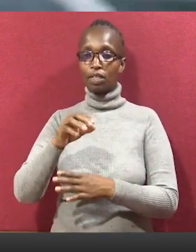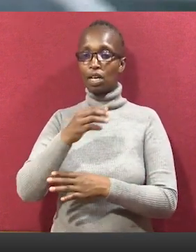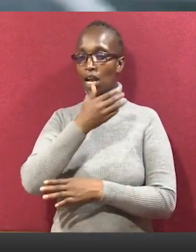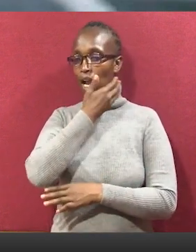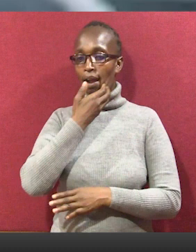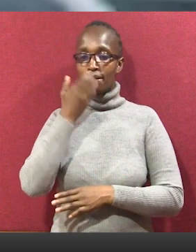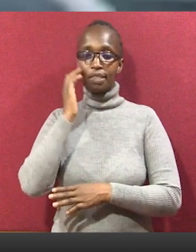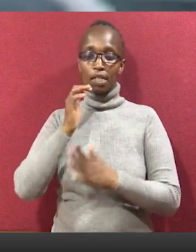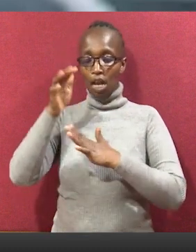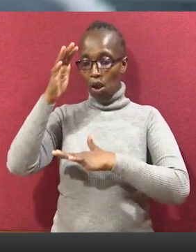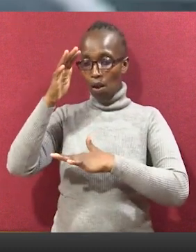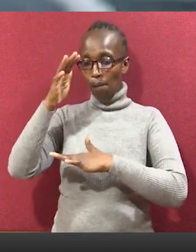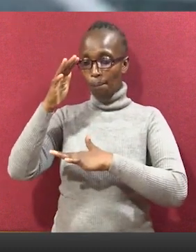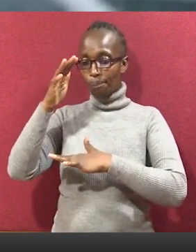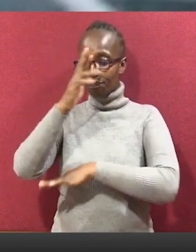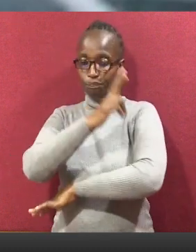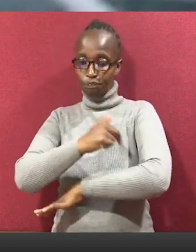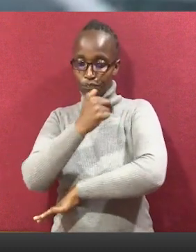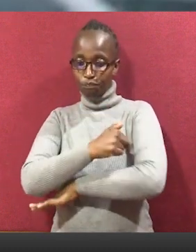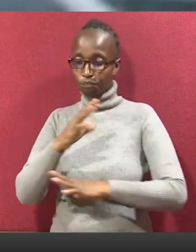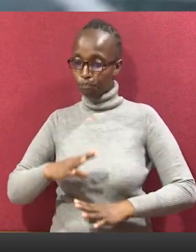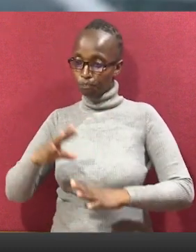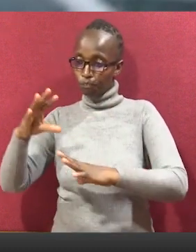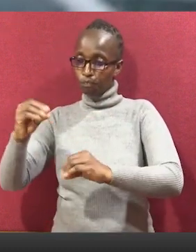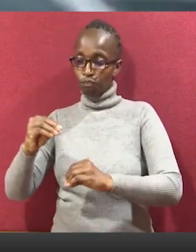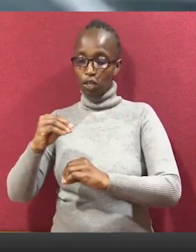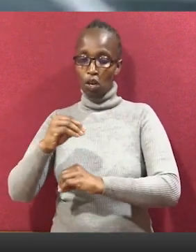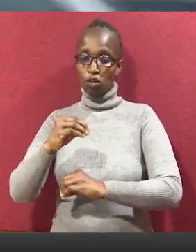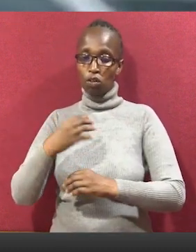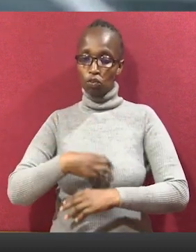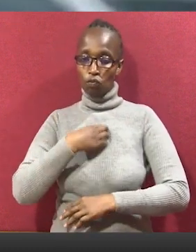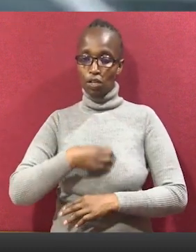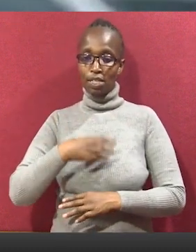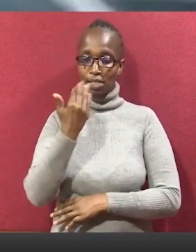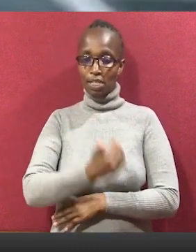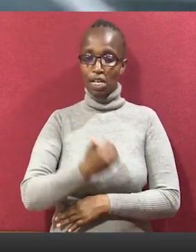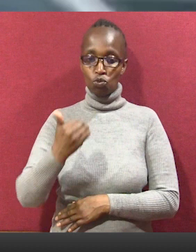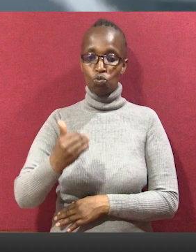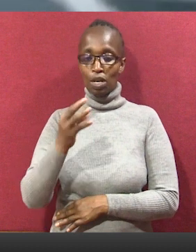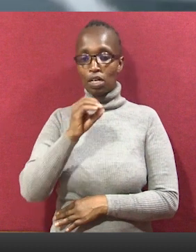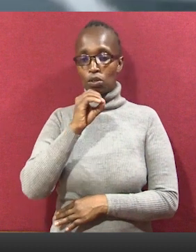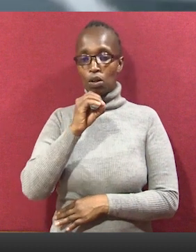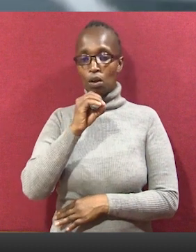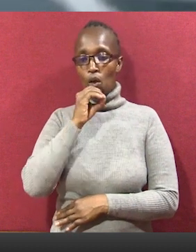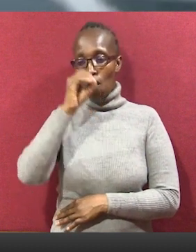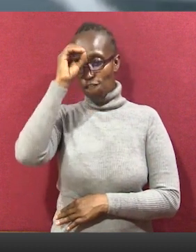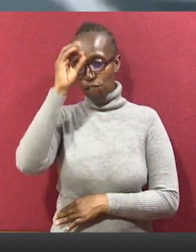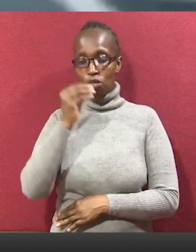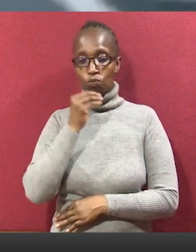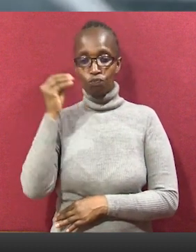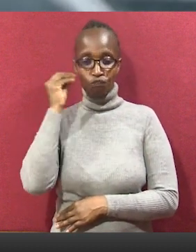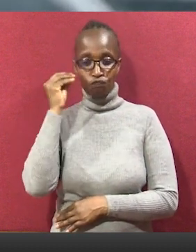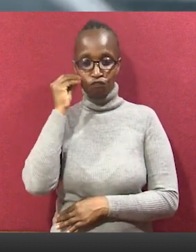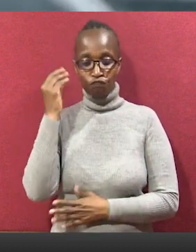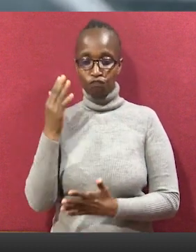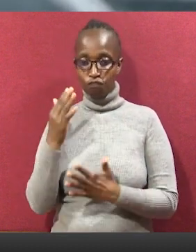today, going to visit children homes, going to visit schools. And actually, for example, today we give mama packs